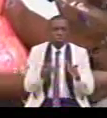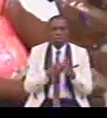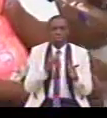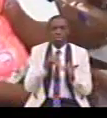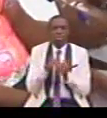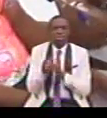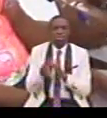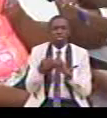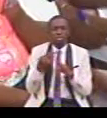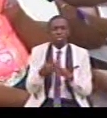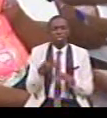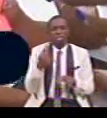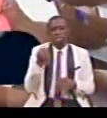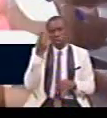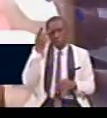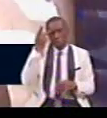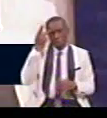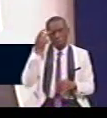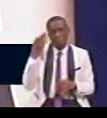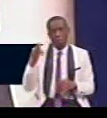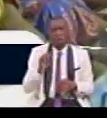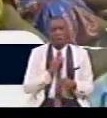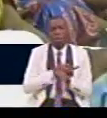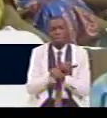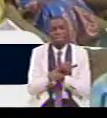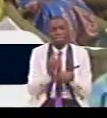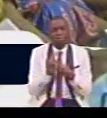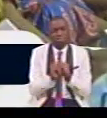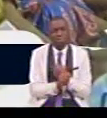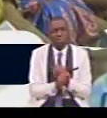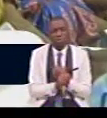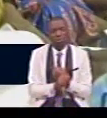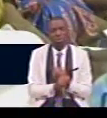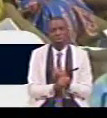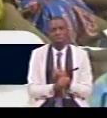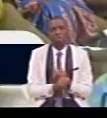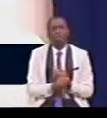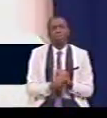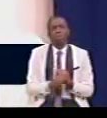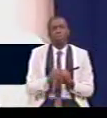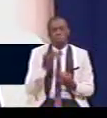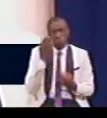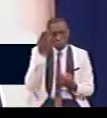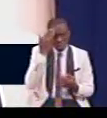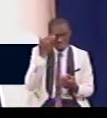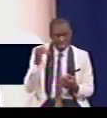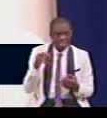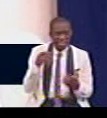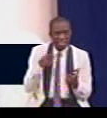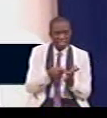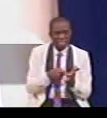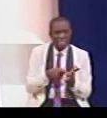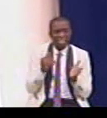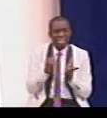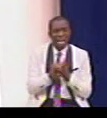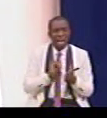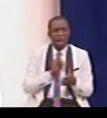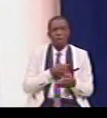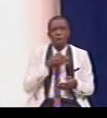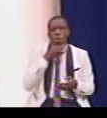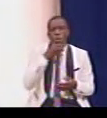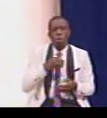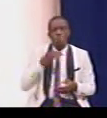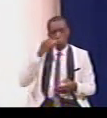purpose of our sanctification Romans chapter 6 we're looking at verse 6 knowing this that our old man